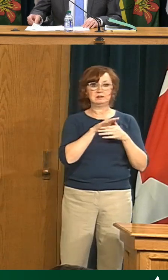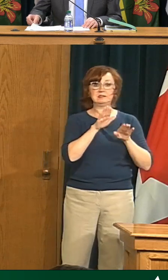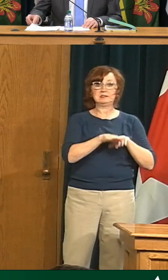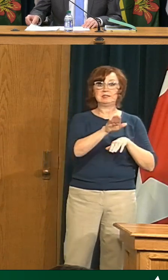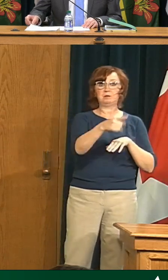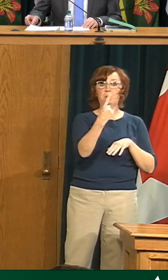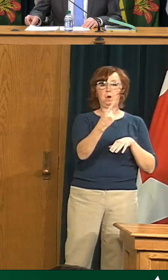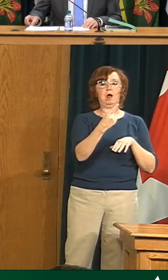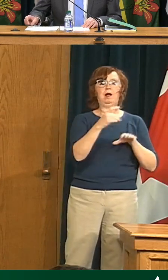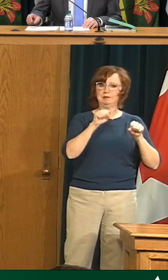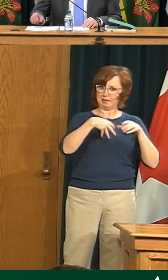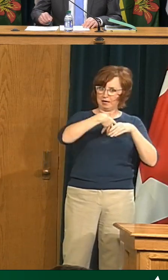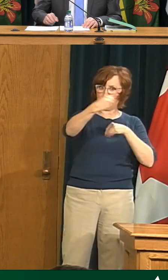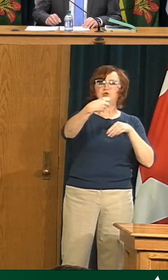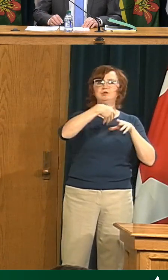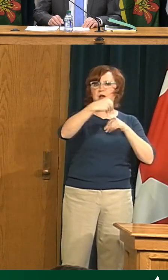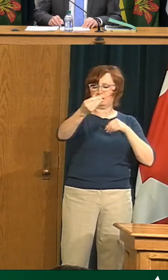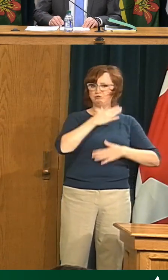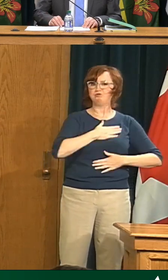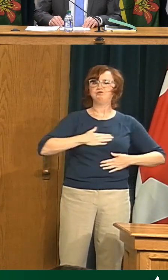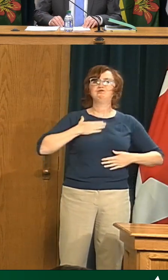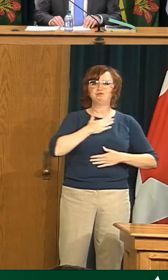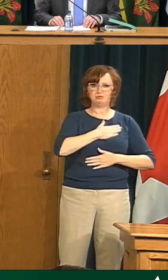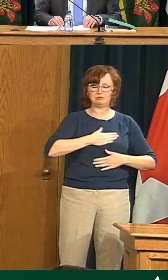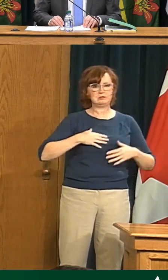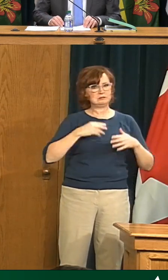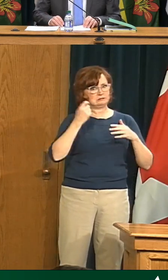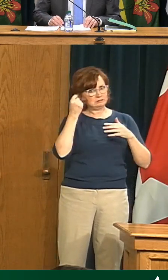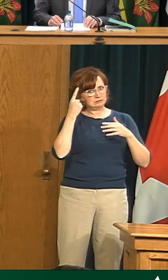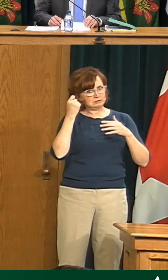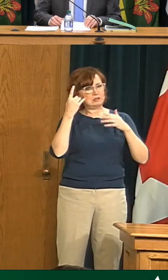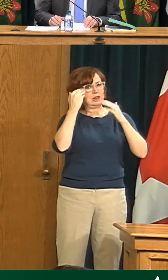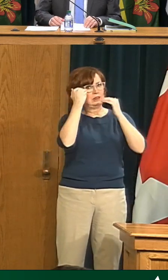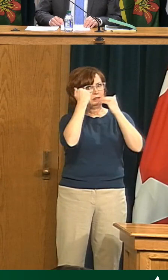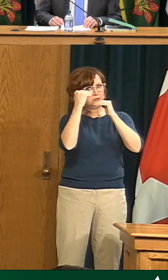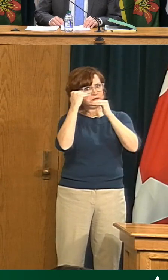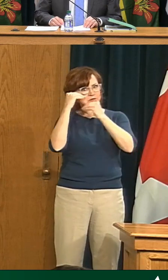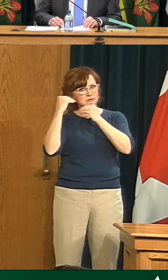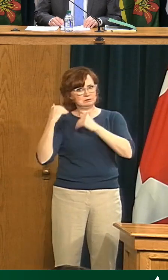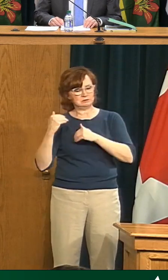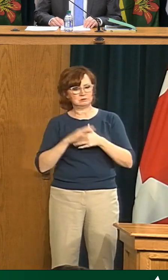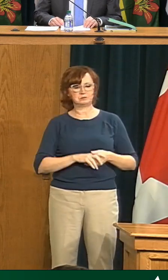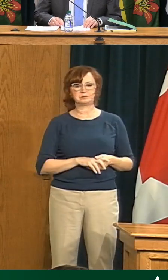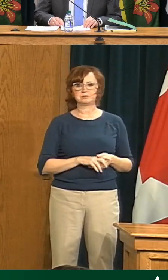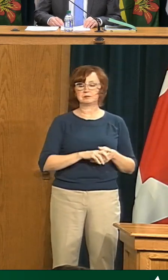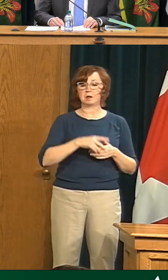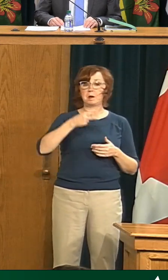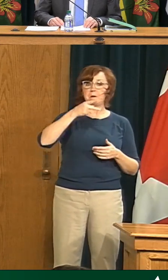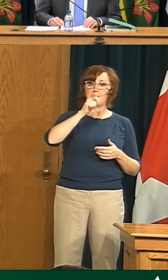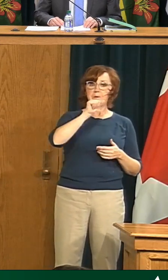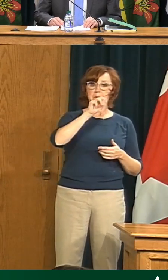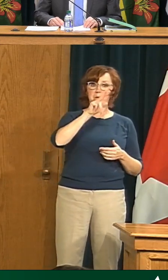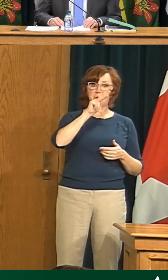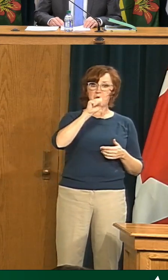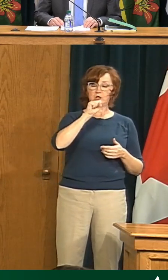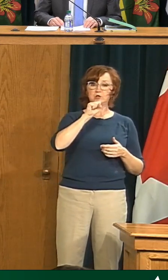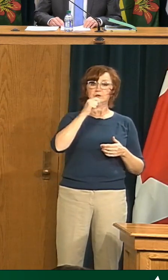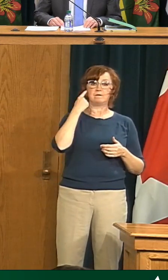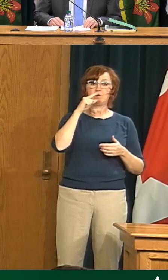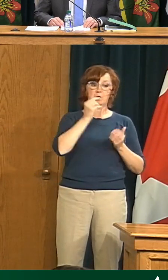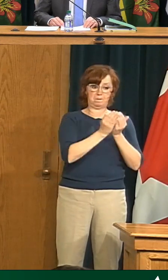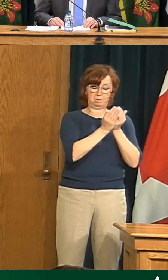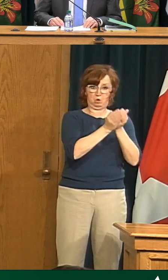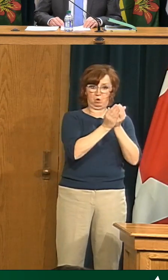open, with restrictions over the course of the next number of weeks. For example, parks will be open for boating and